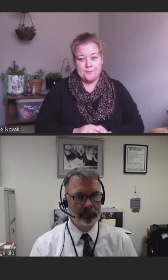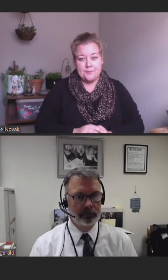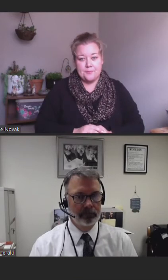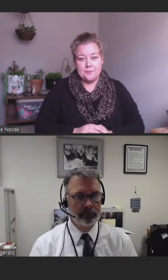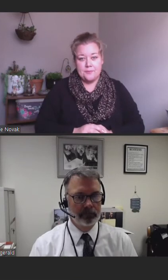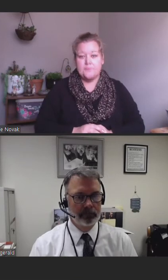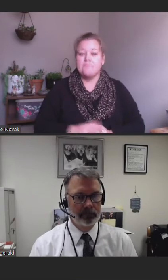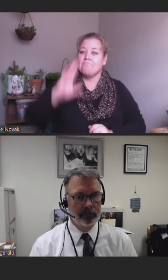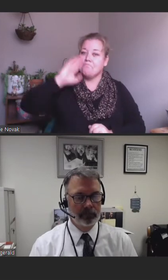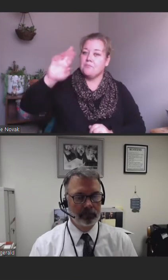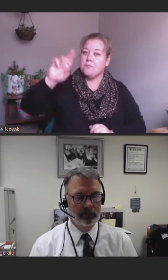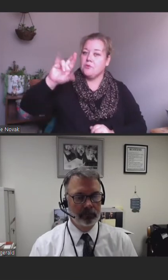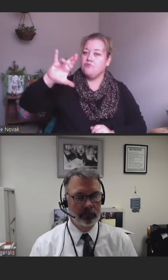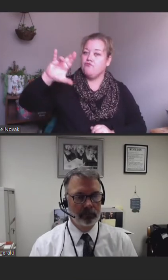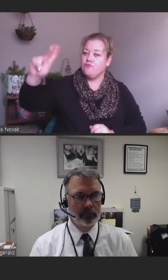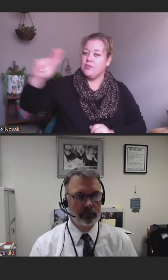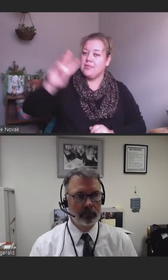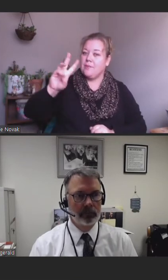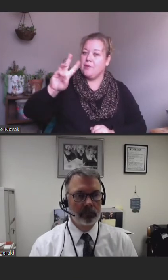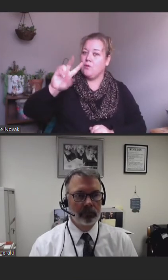Hey, this is Rick at WIZM.